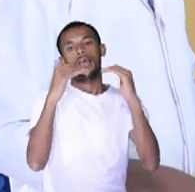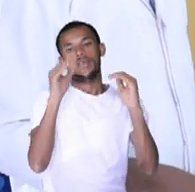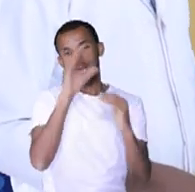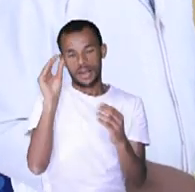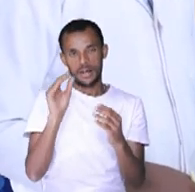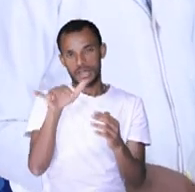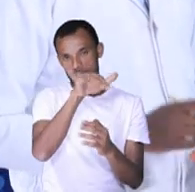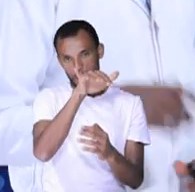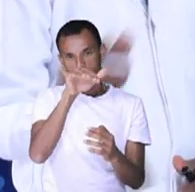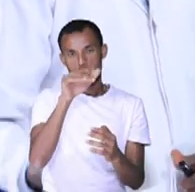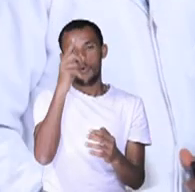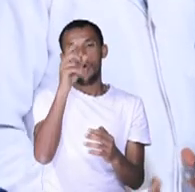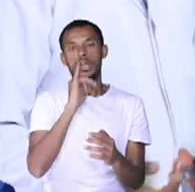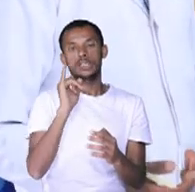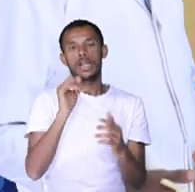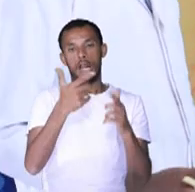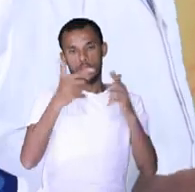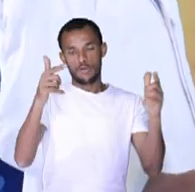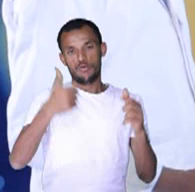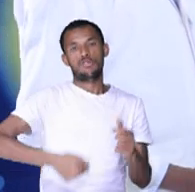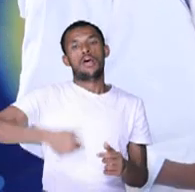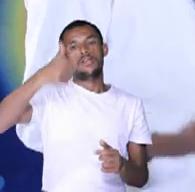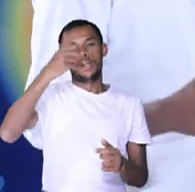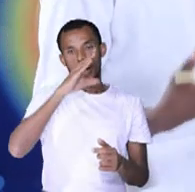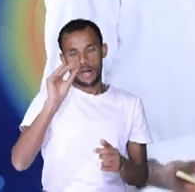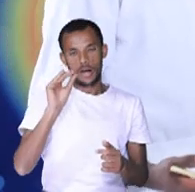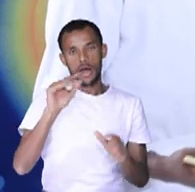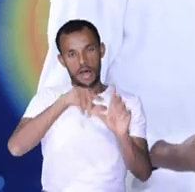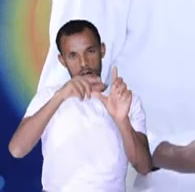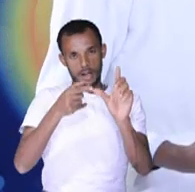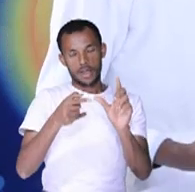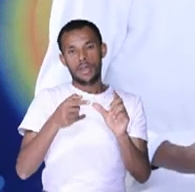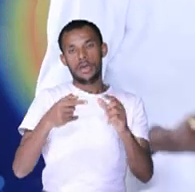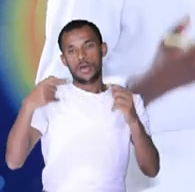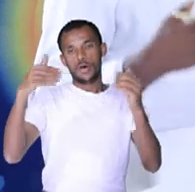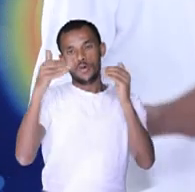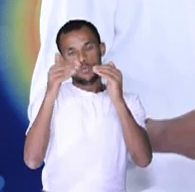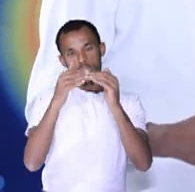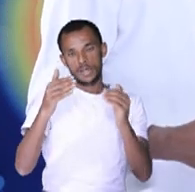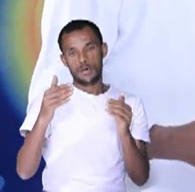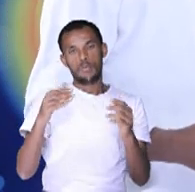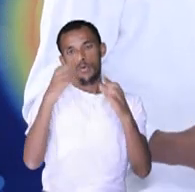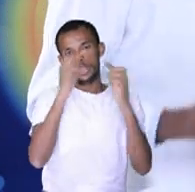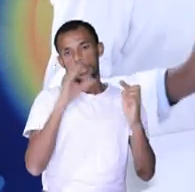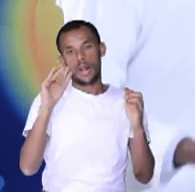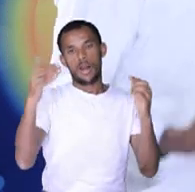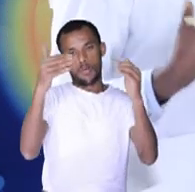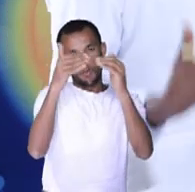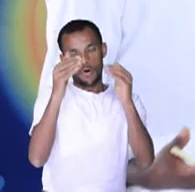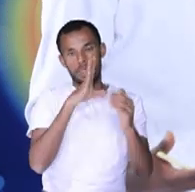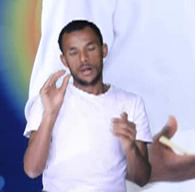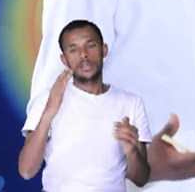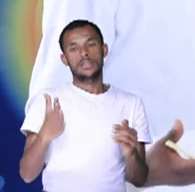And in similarity, one is the argument of the other, and angles in corresponding positions are congruent, and